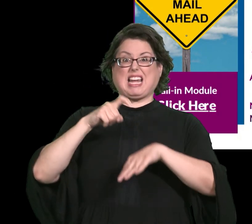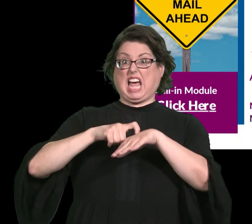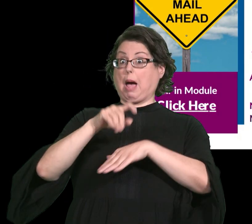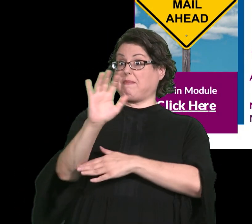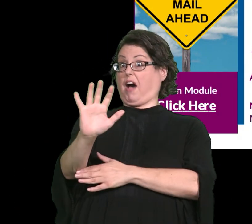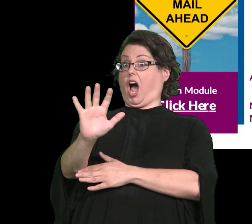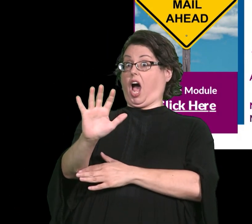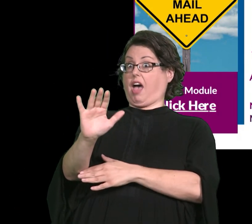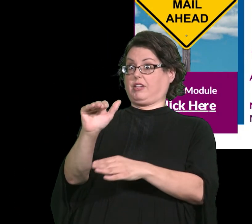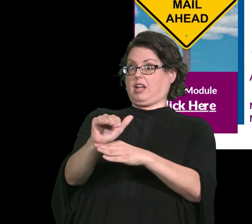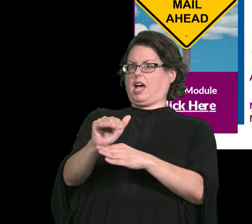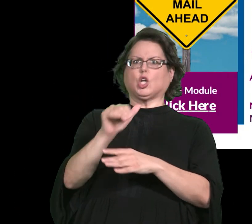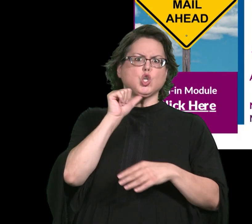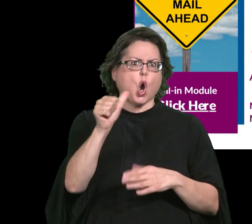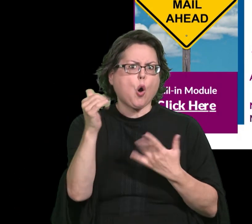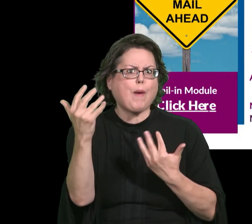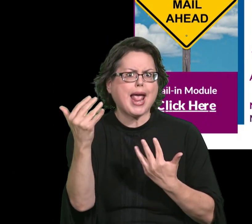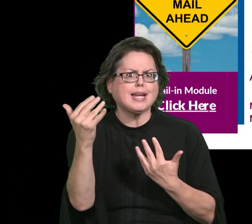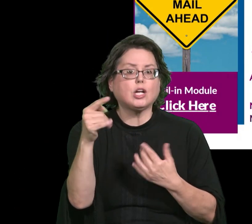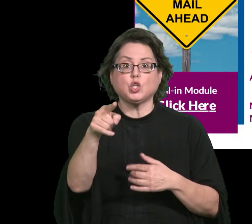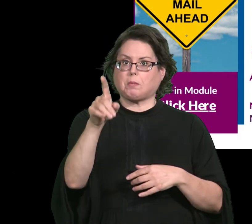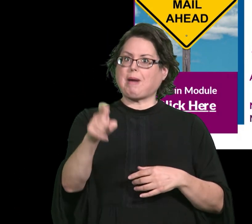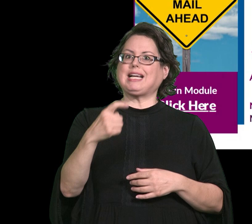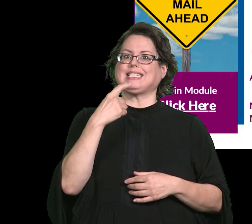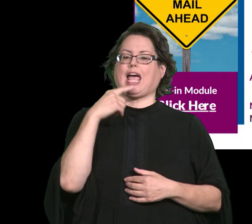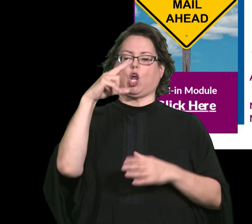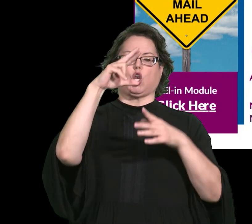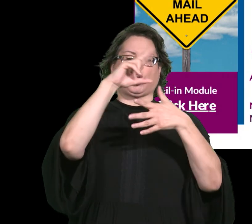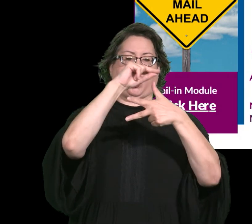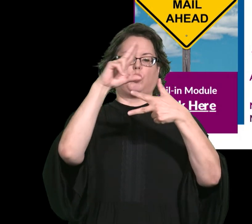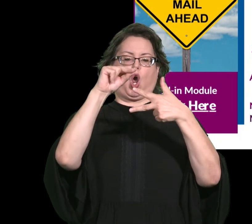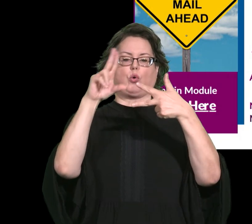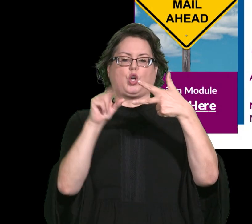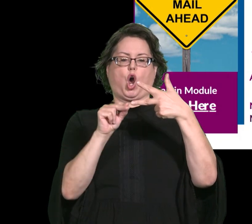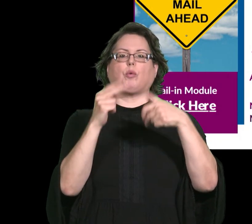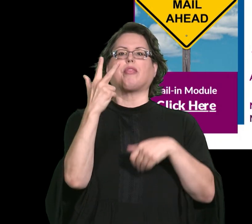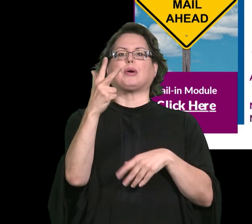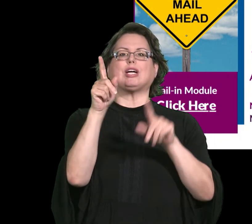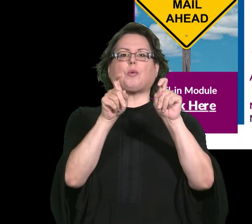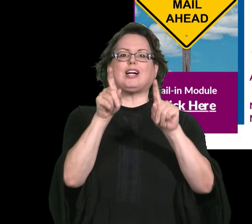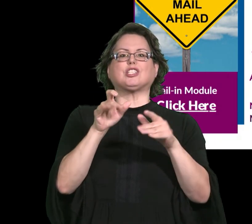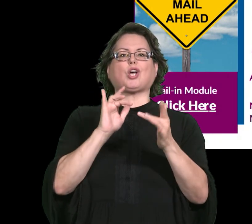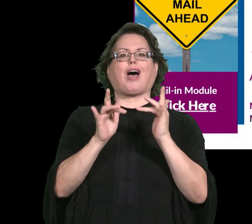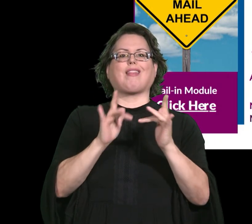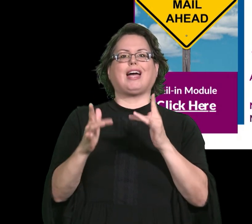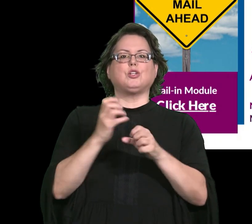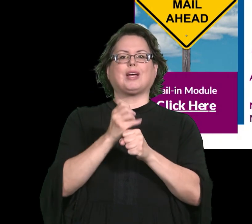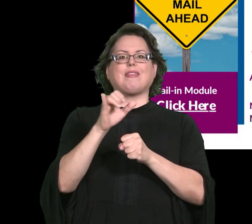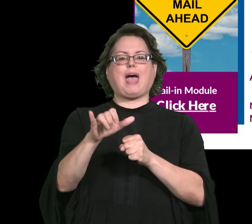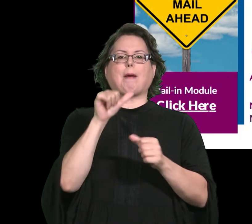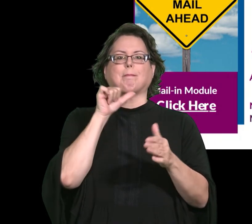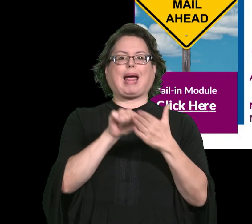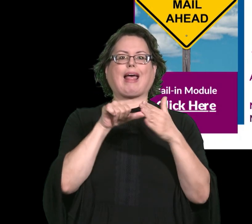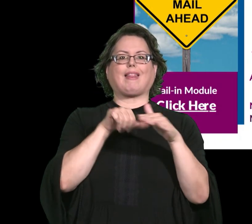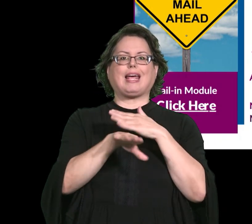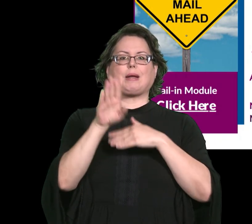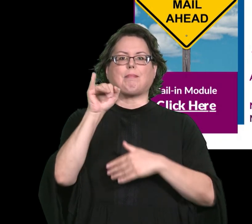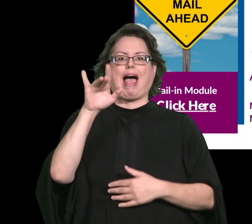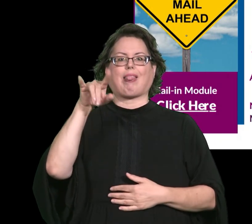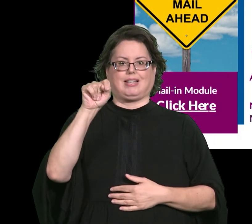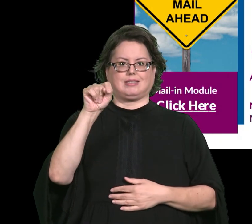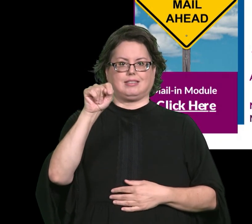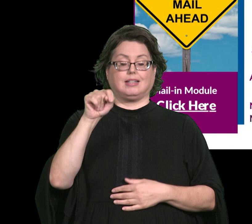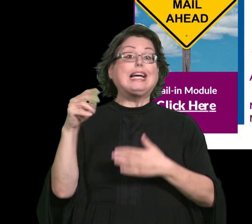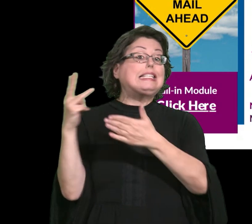wait. And you need to answer no to the 3 questions online to receive a mail-in ballot. About 6